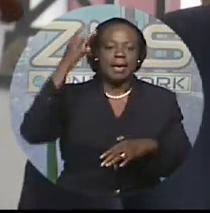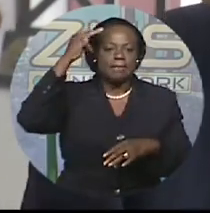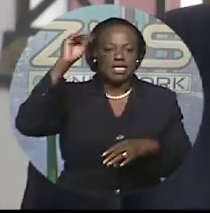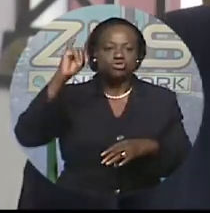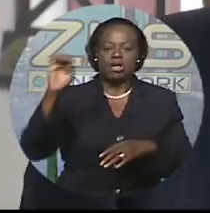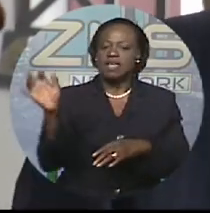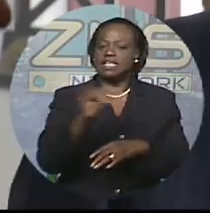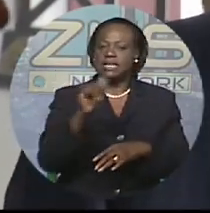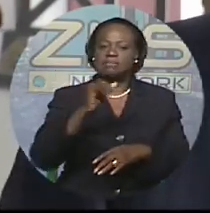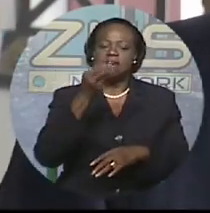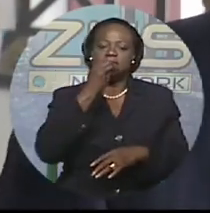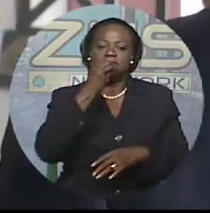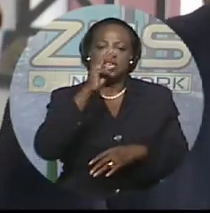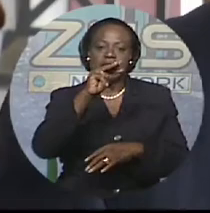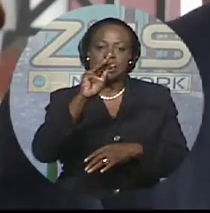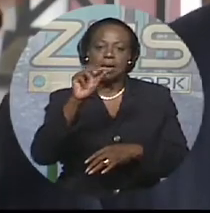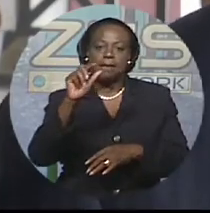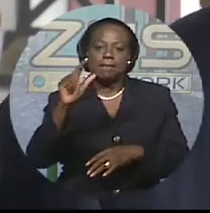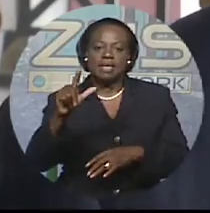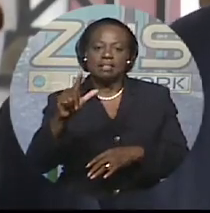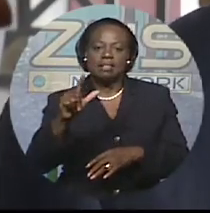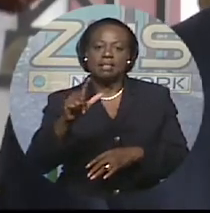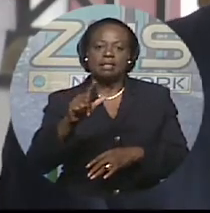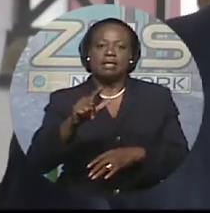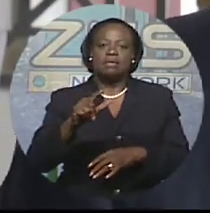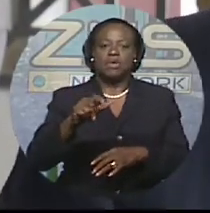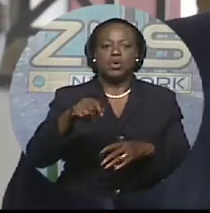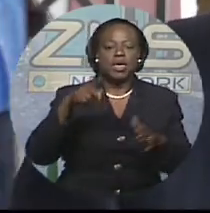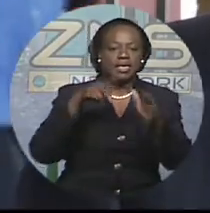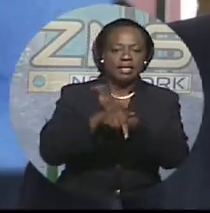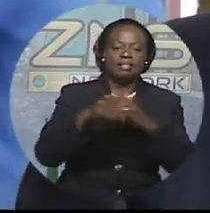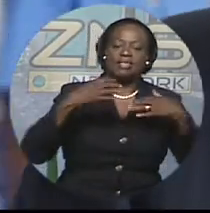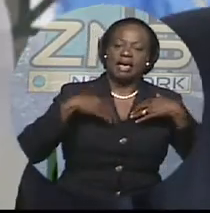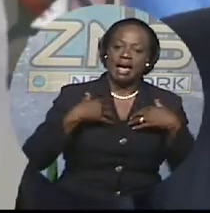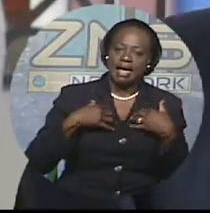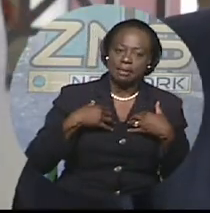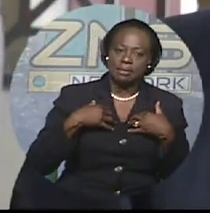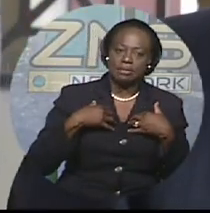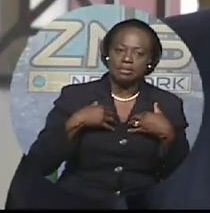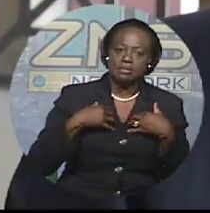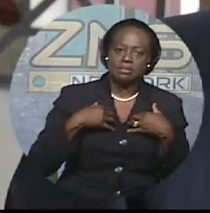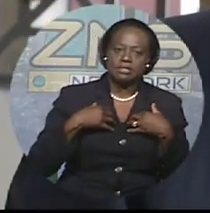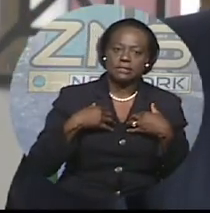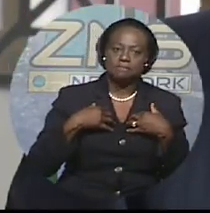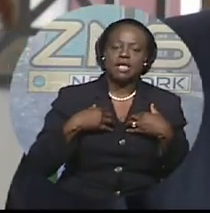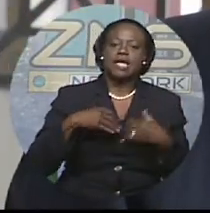mill, the abattoir, the fish and farm store, the